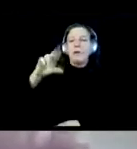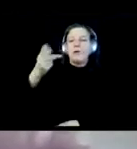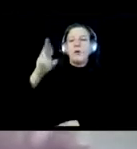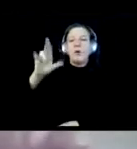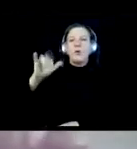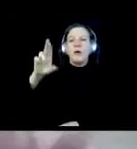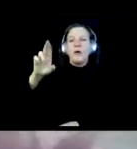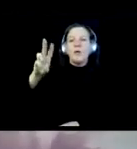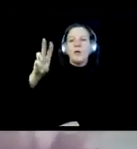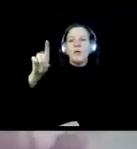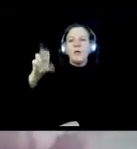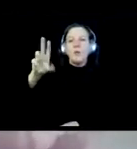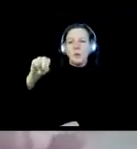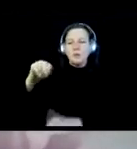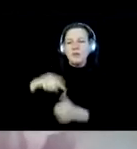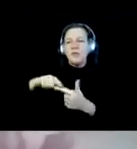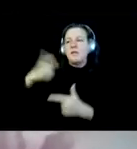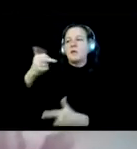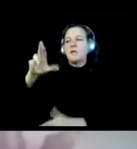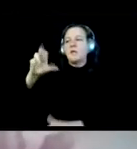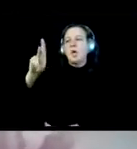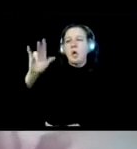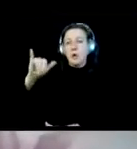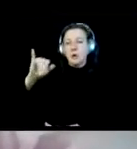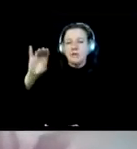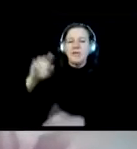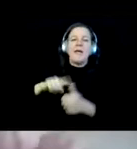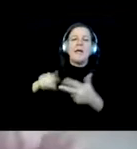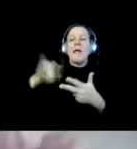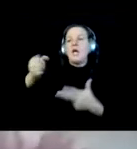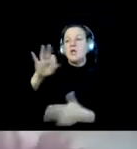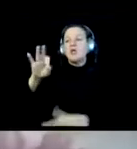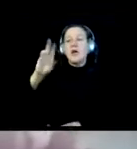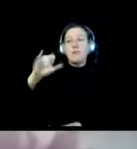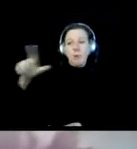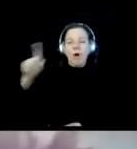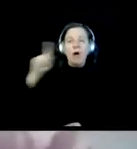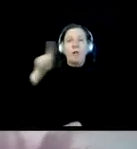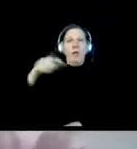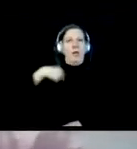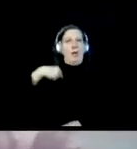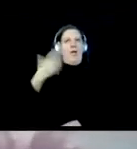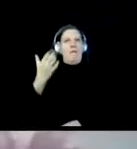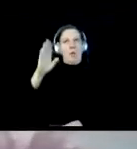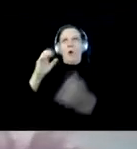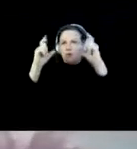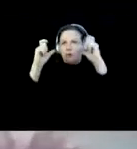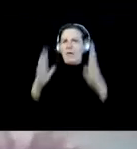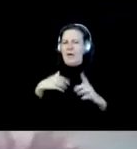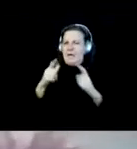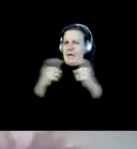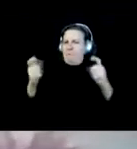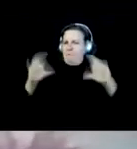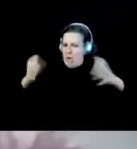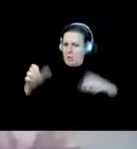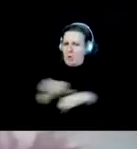Gursky and Jeff Wall, and I thought, like, to be a photographer, you have to have a big crew and make a very high production value thing, and